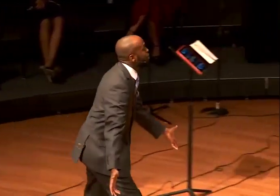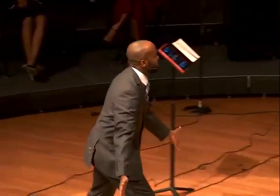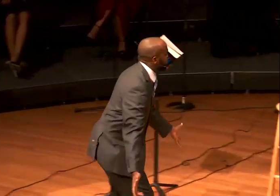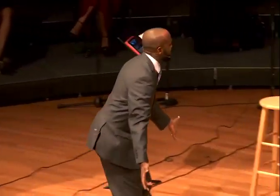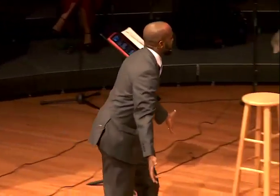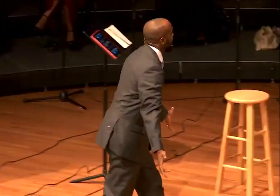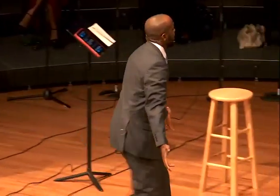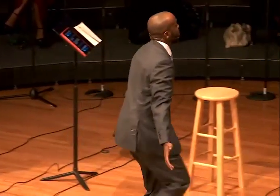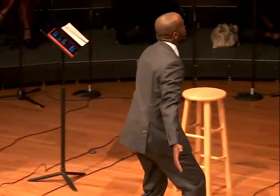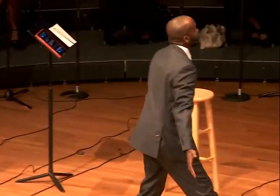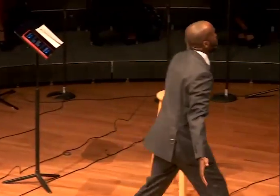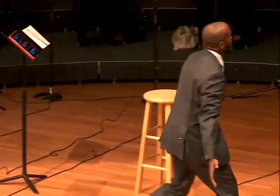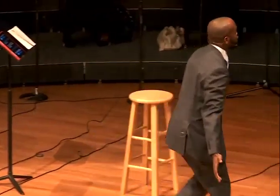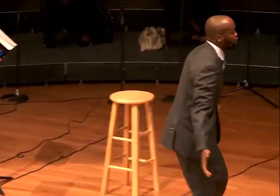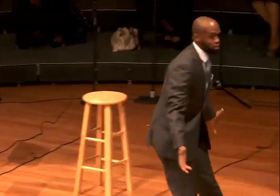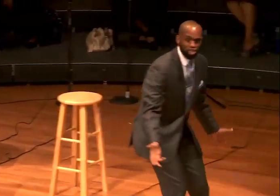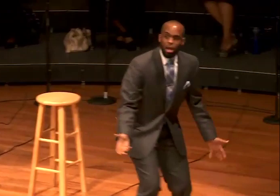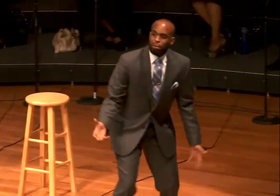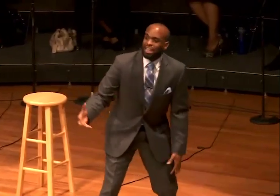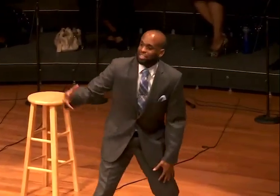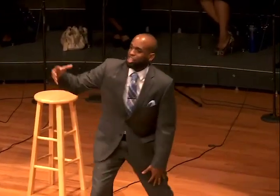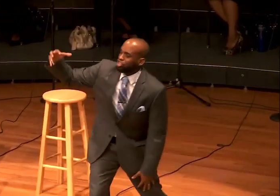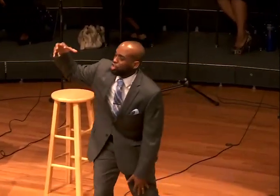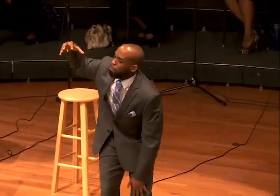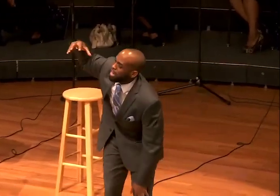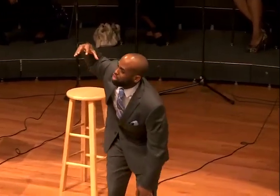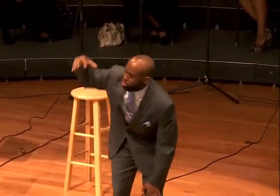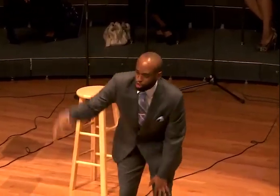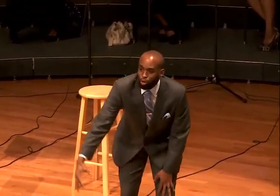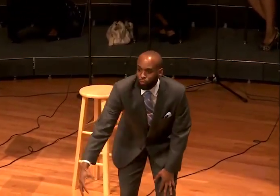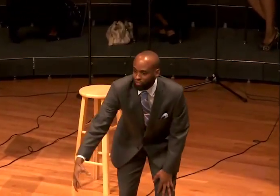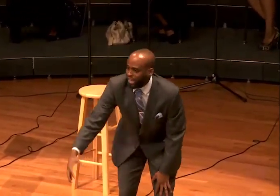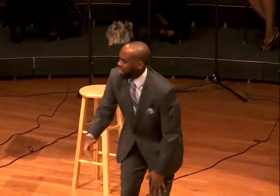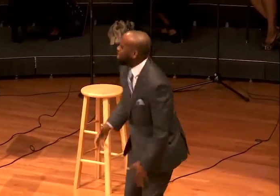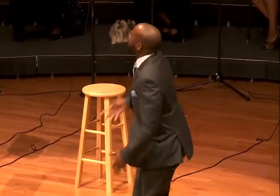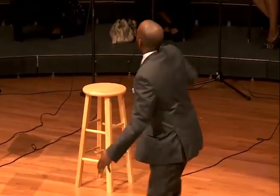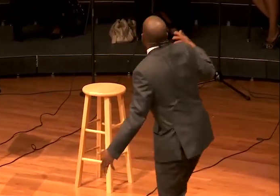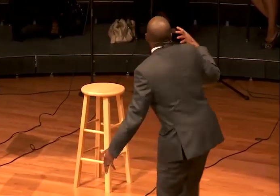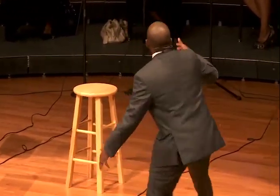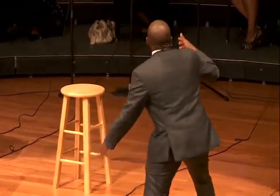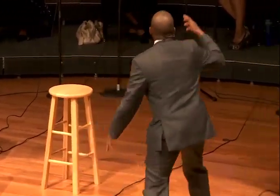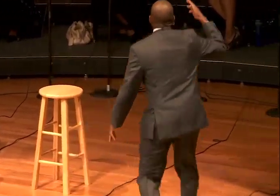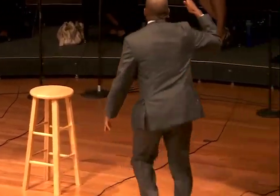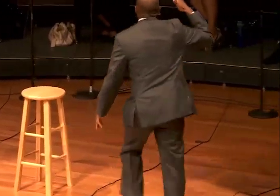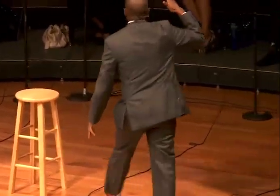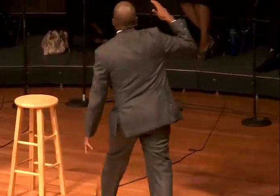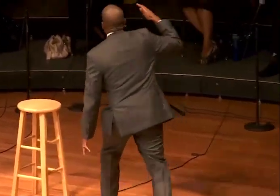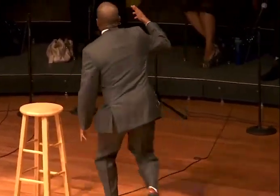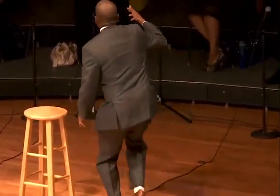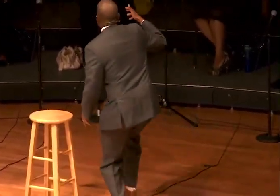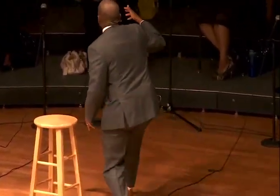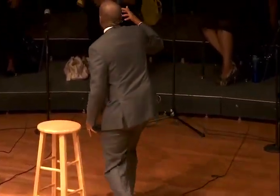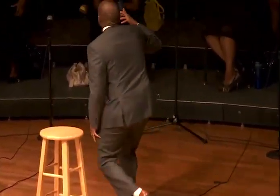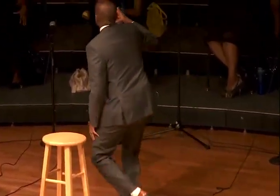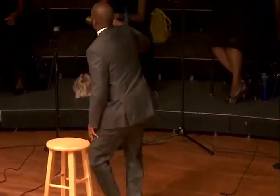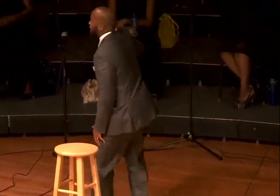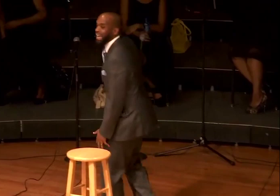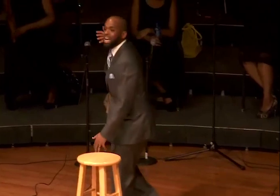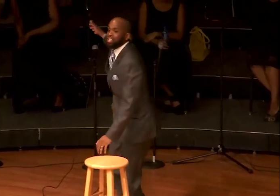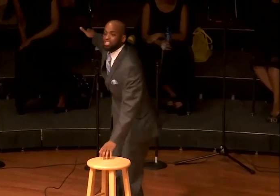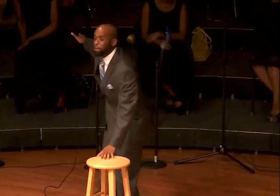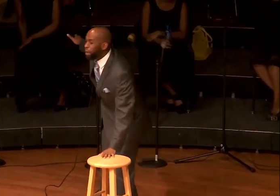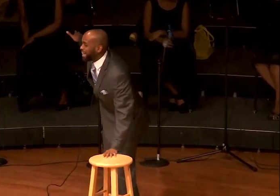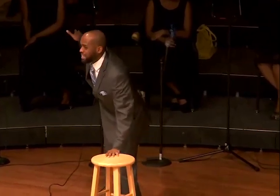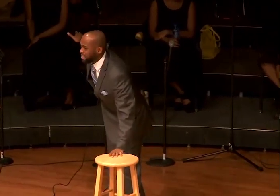Nobody notices it. And there's no excuse, because there's so much truth there that somebody should have looked up long enough to